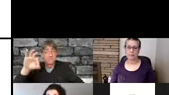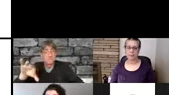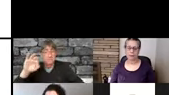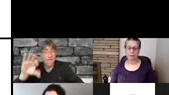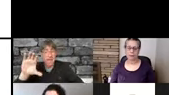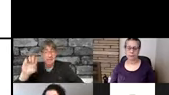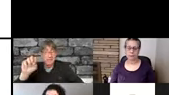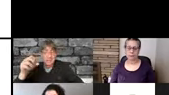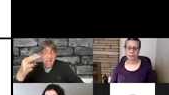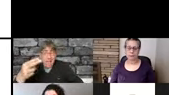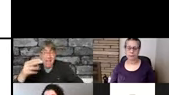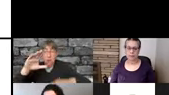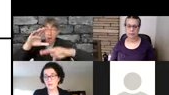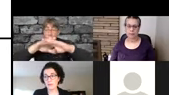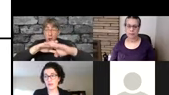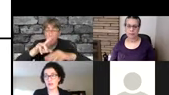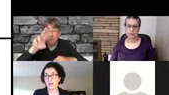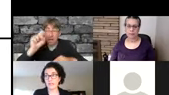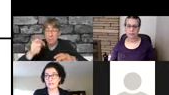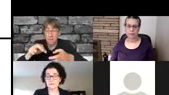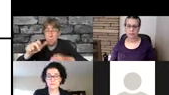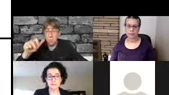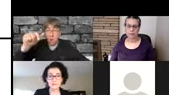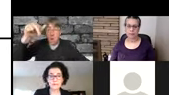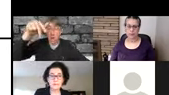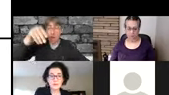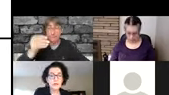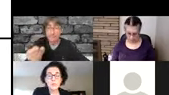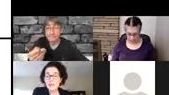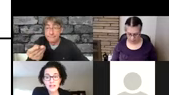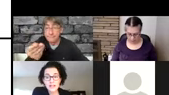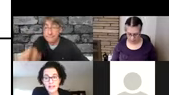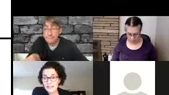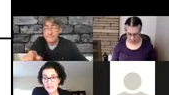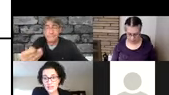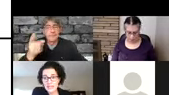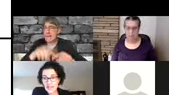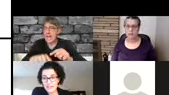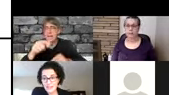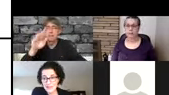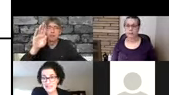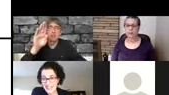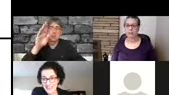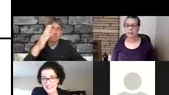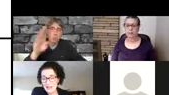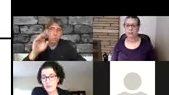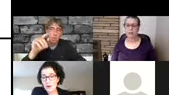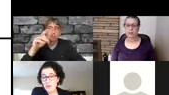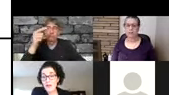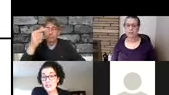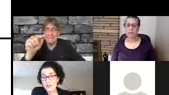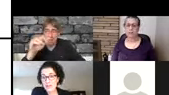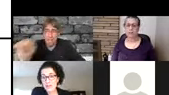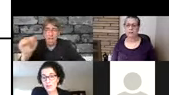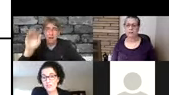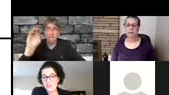board buses, Green Line, or the Mattapan trolley. We are not eliminating cash at the MBTA, But what we